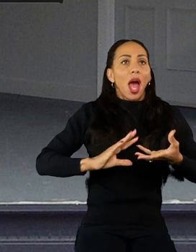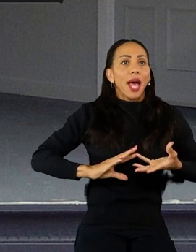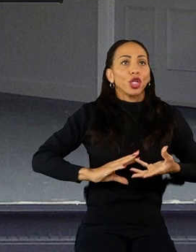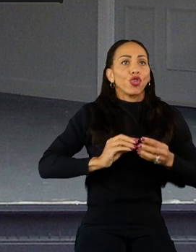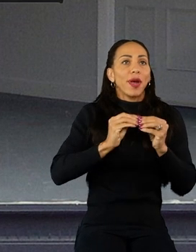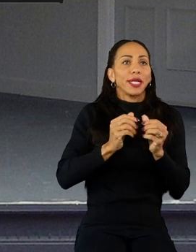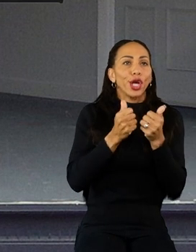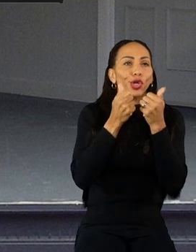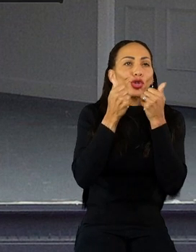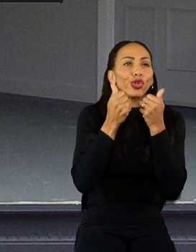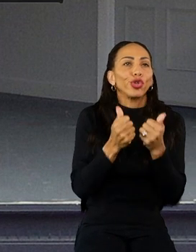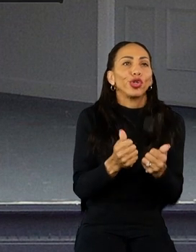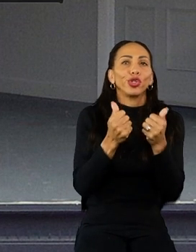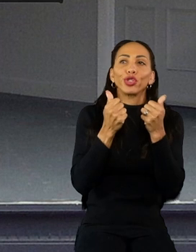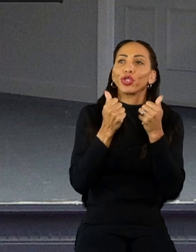really